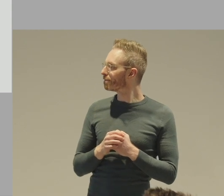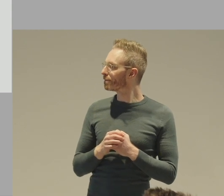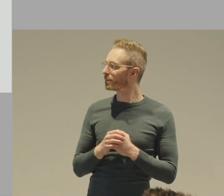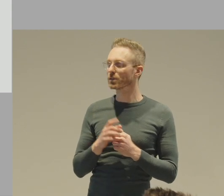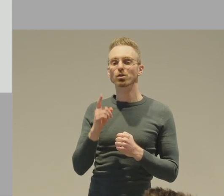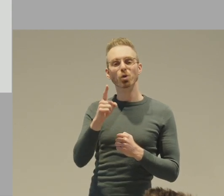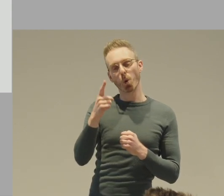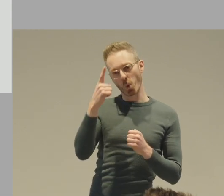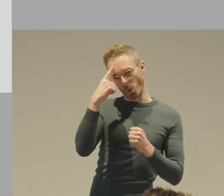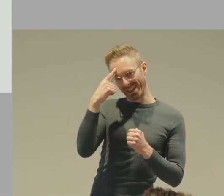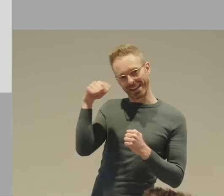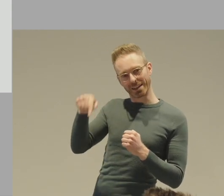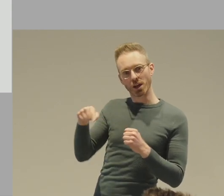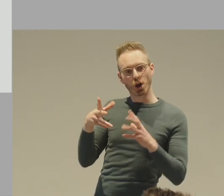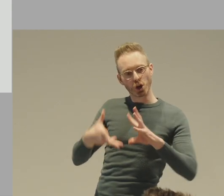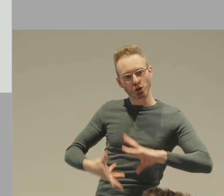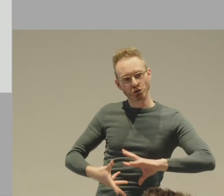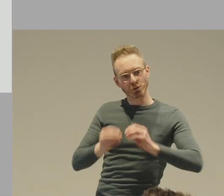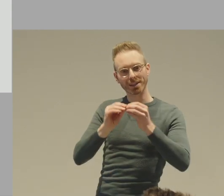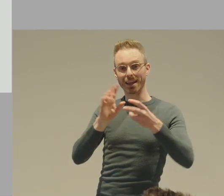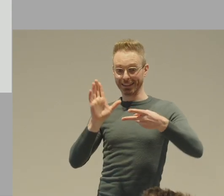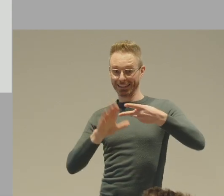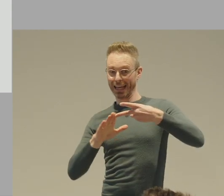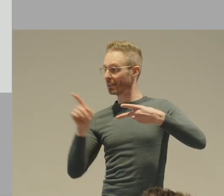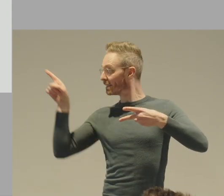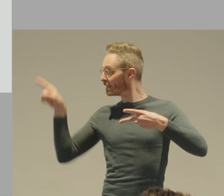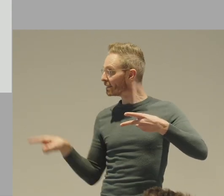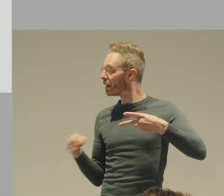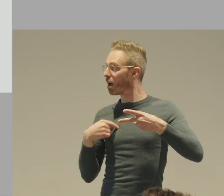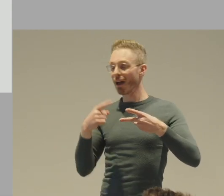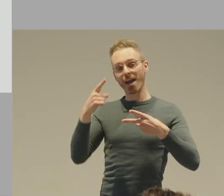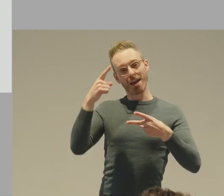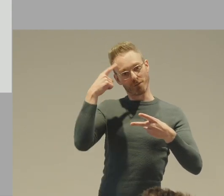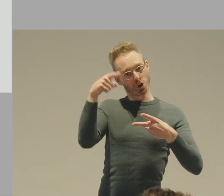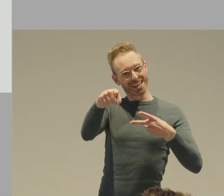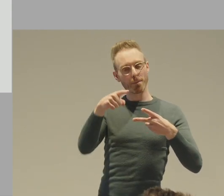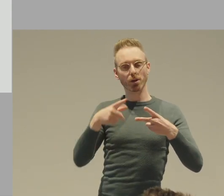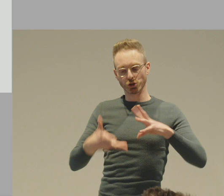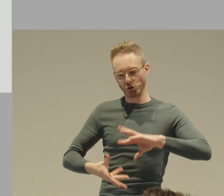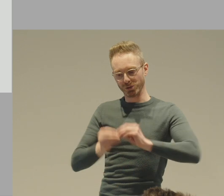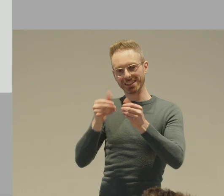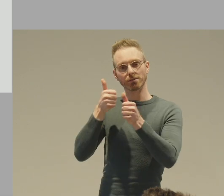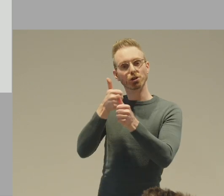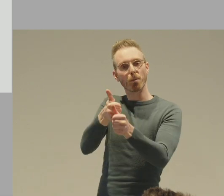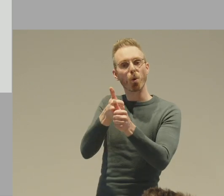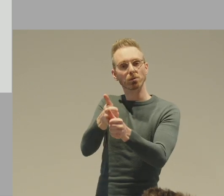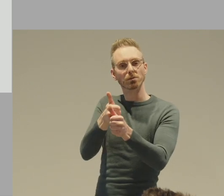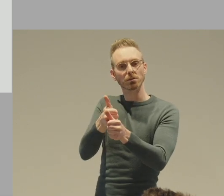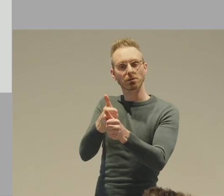creative support, the model that Helen and team have just been talking about,